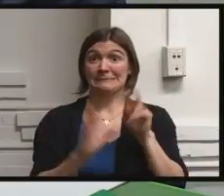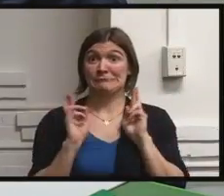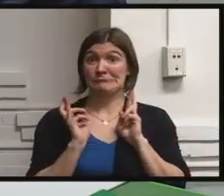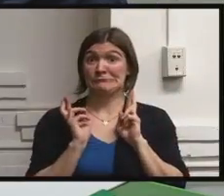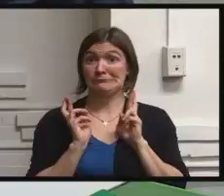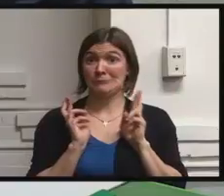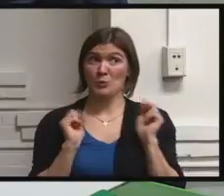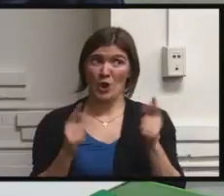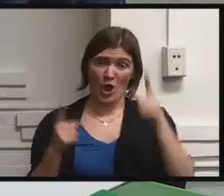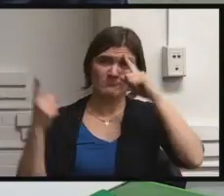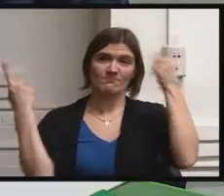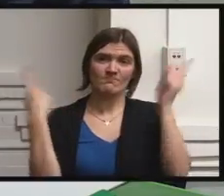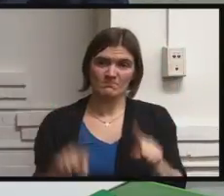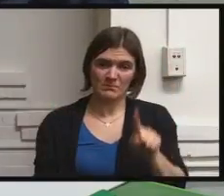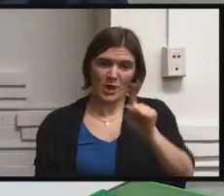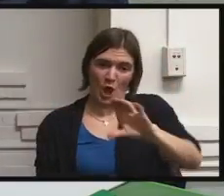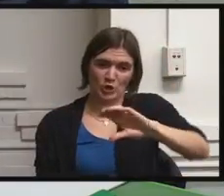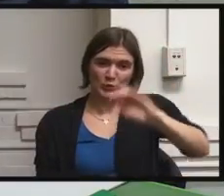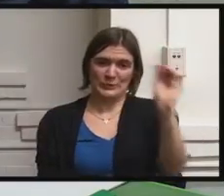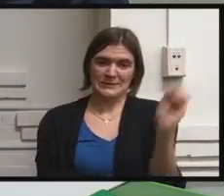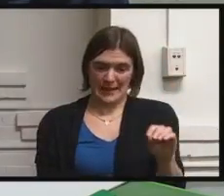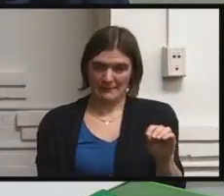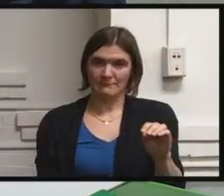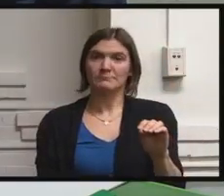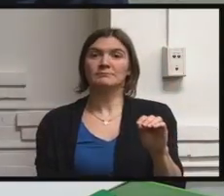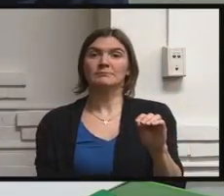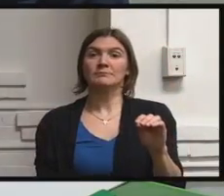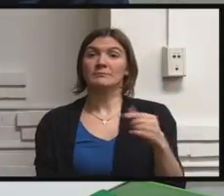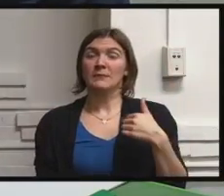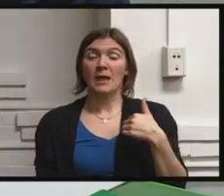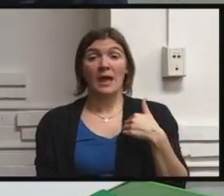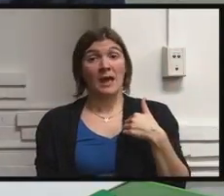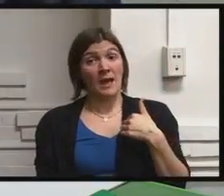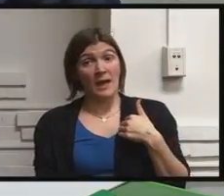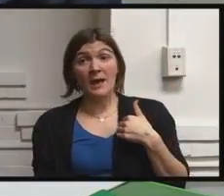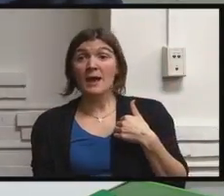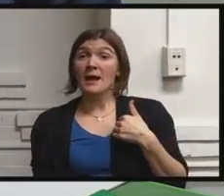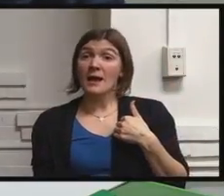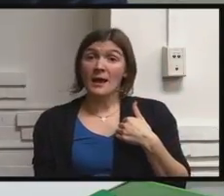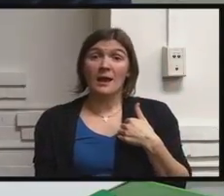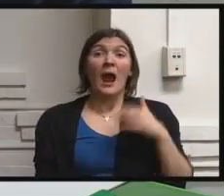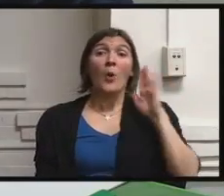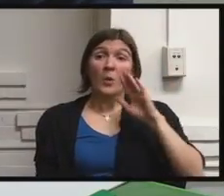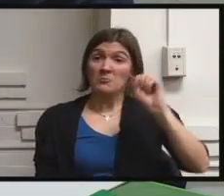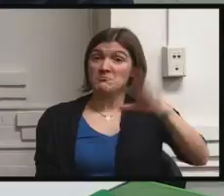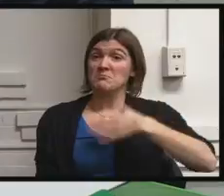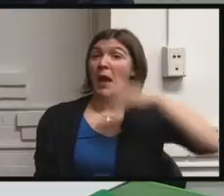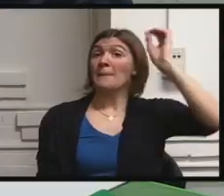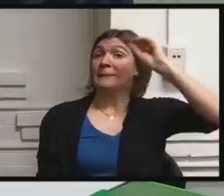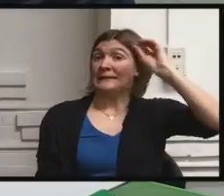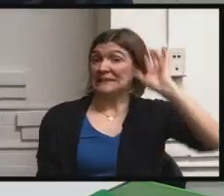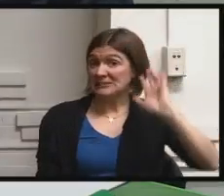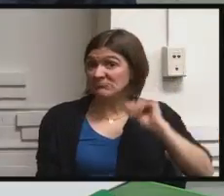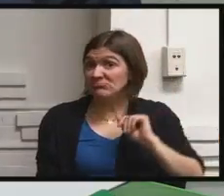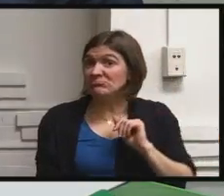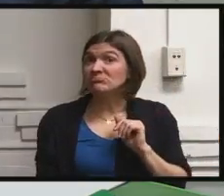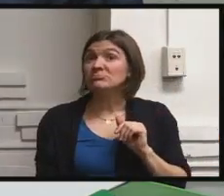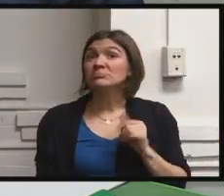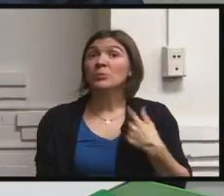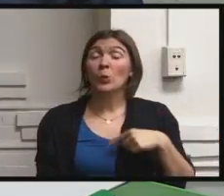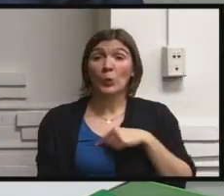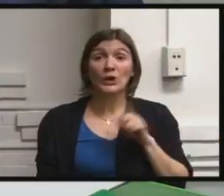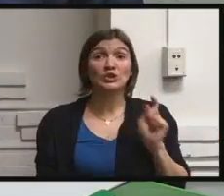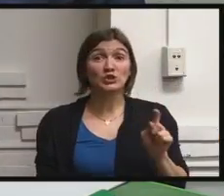of us go in with one, and I'm not going to balk it, but I will, you know, I'll voice my opinion on what, but I think we